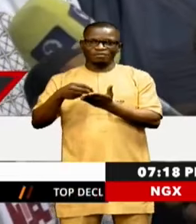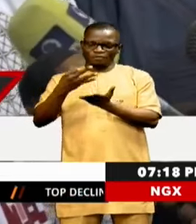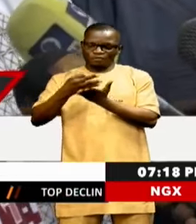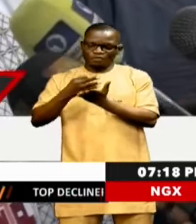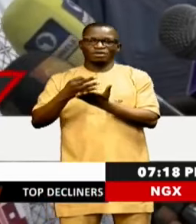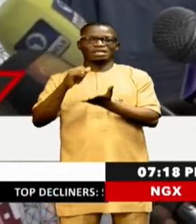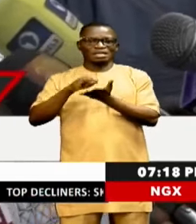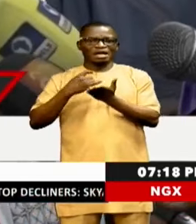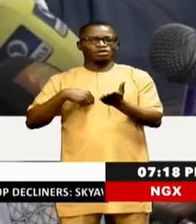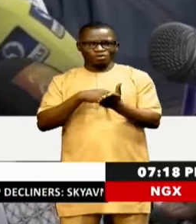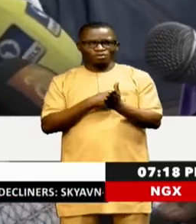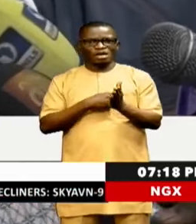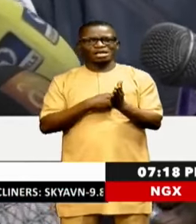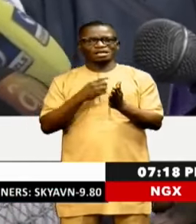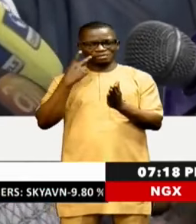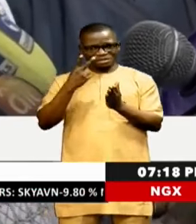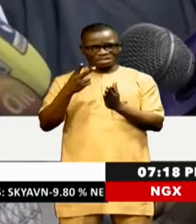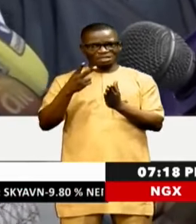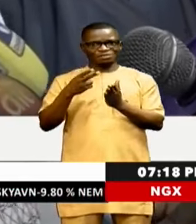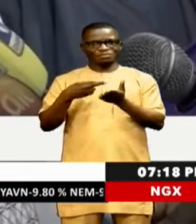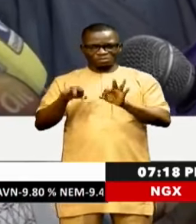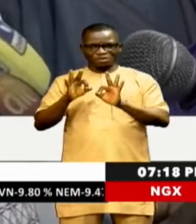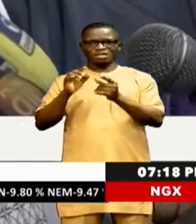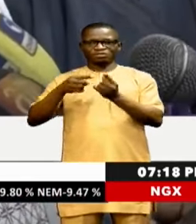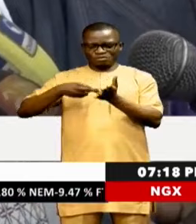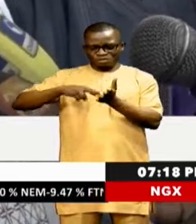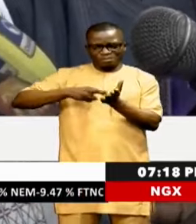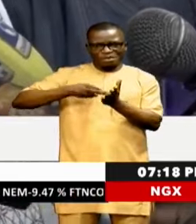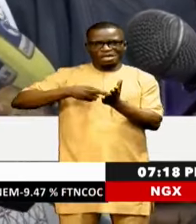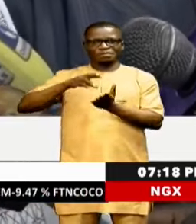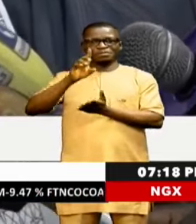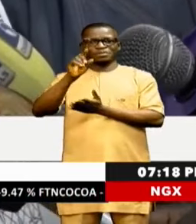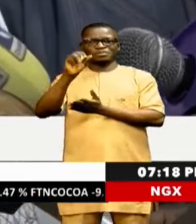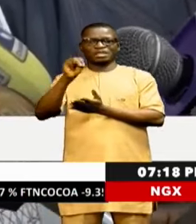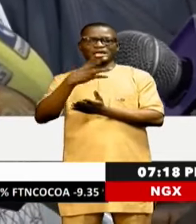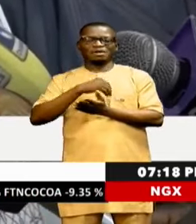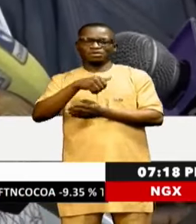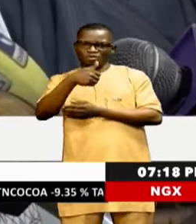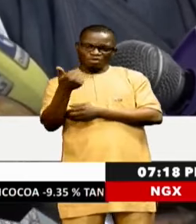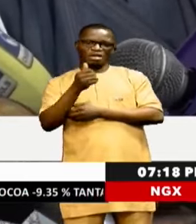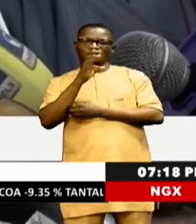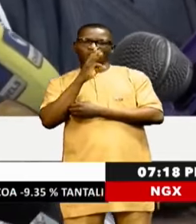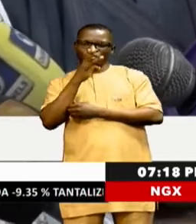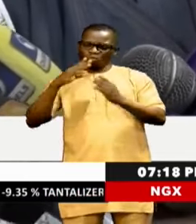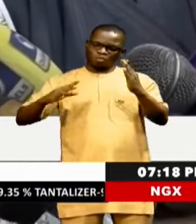anticipated that we need to rehabilitate dams and irrigation facilities so as to